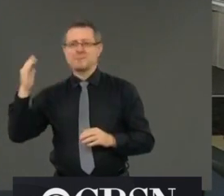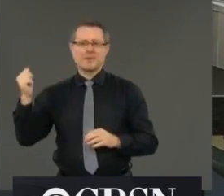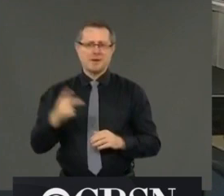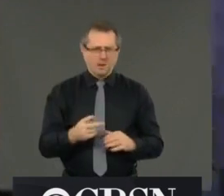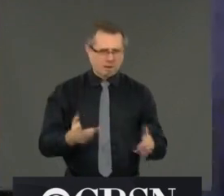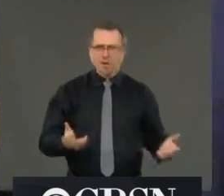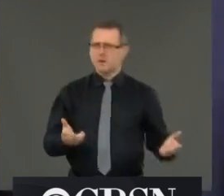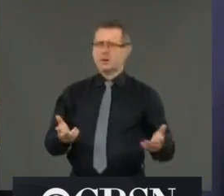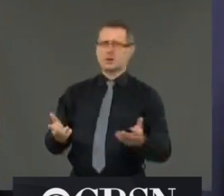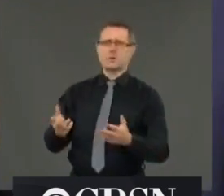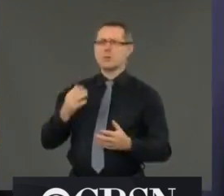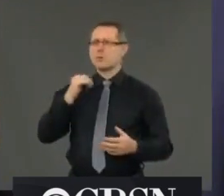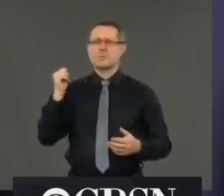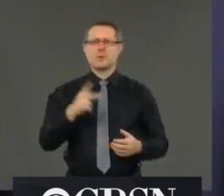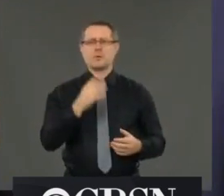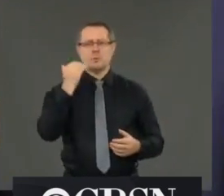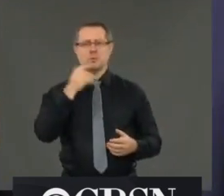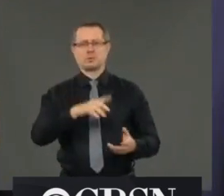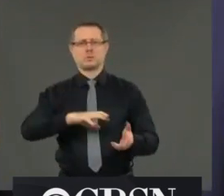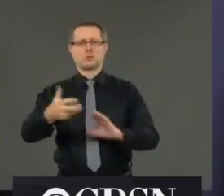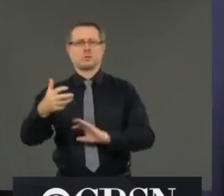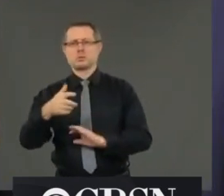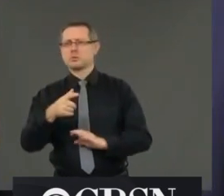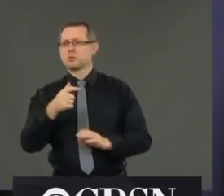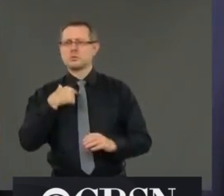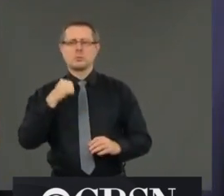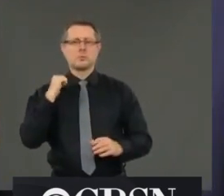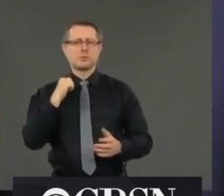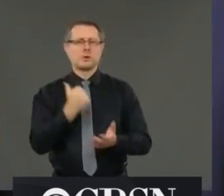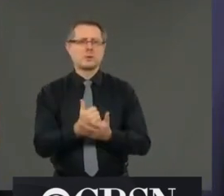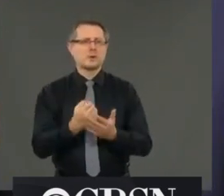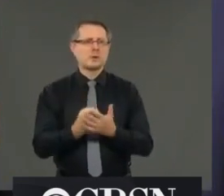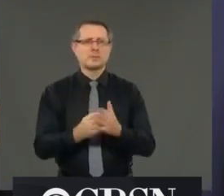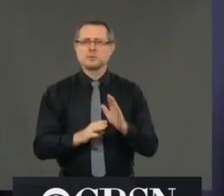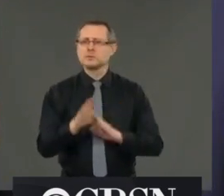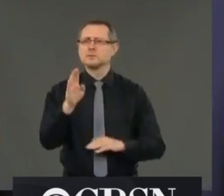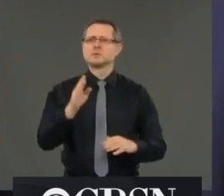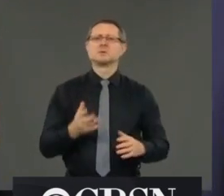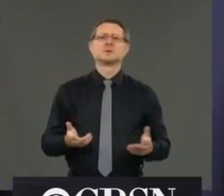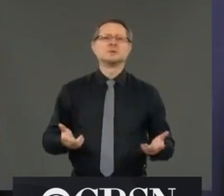rebirth? Moshe, I'm not saying we know